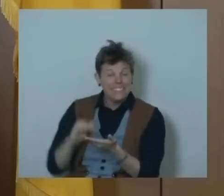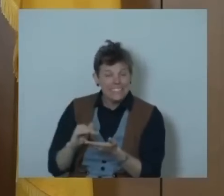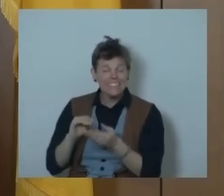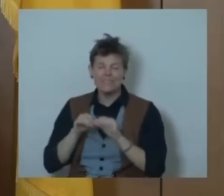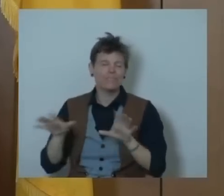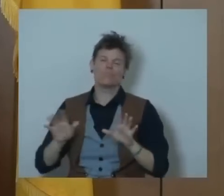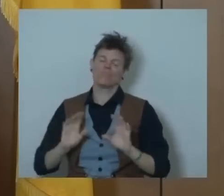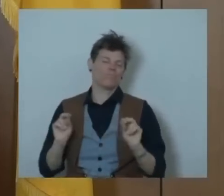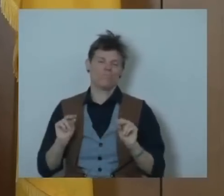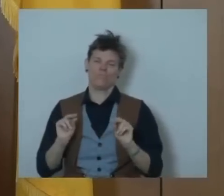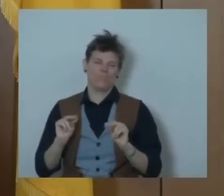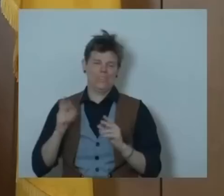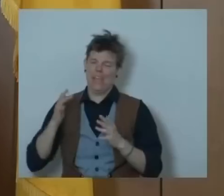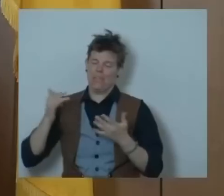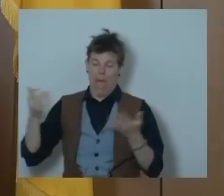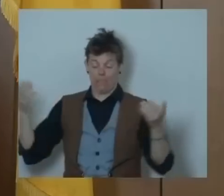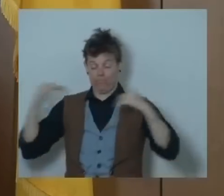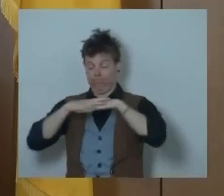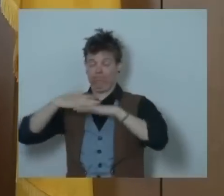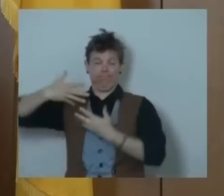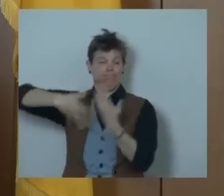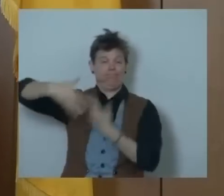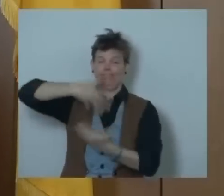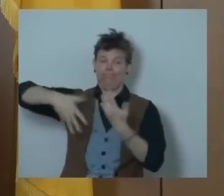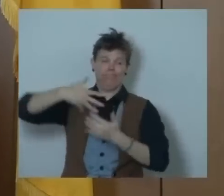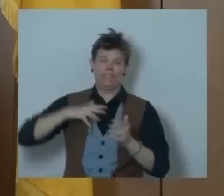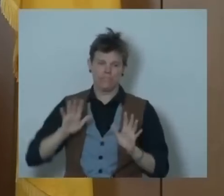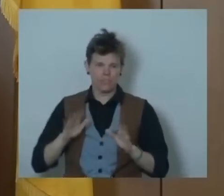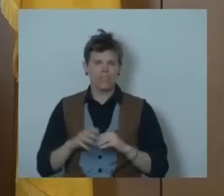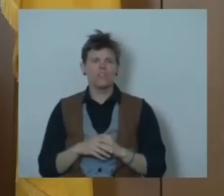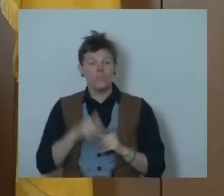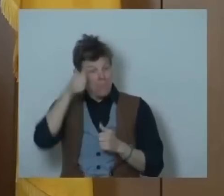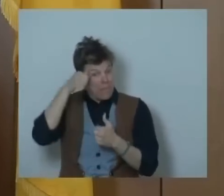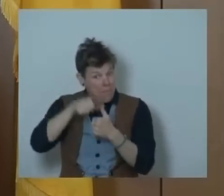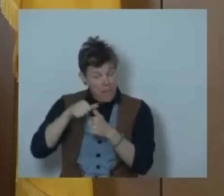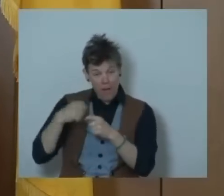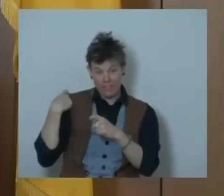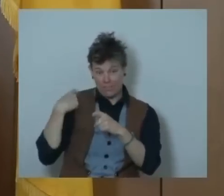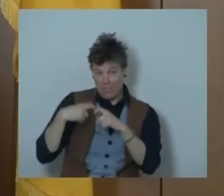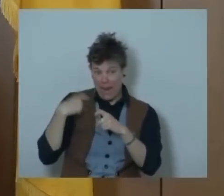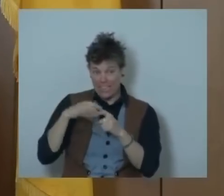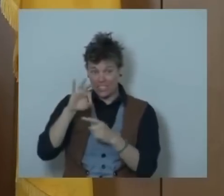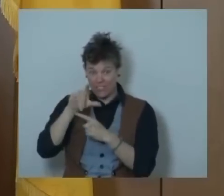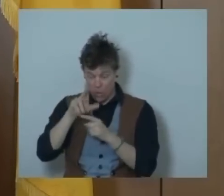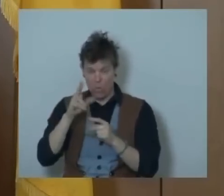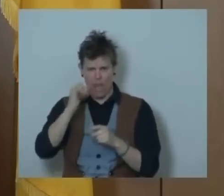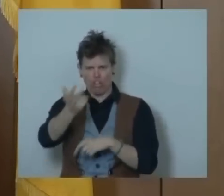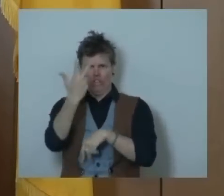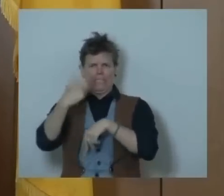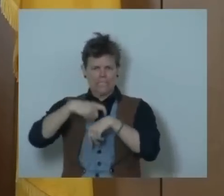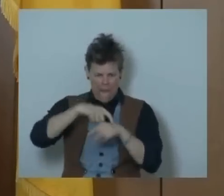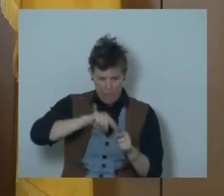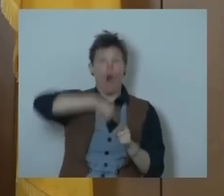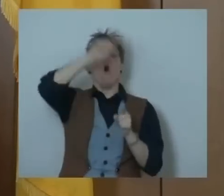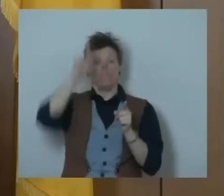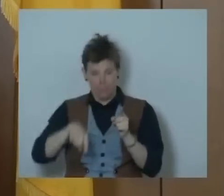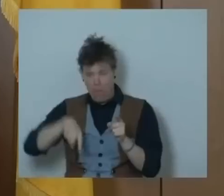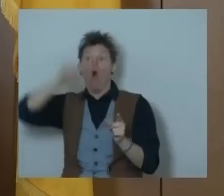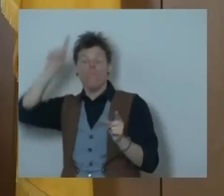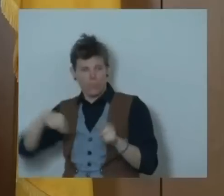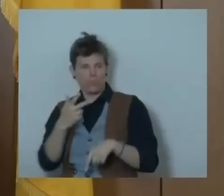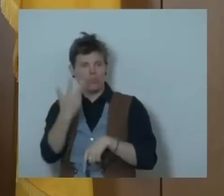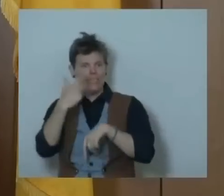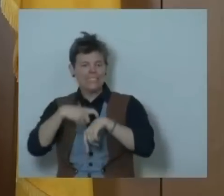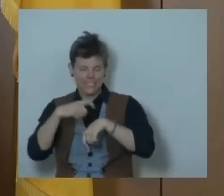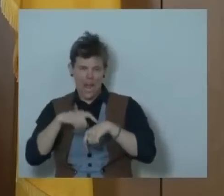those Spanish flu pandemic charts, you know, they had a parade, people celebrated, many more people died. We're going to have to be